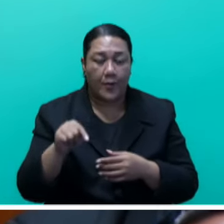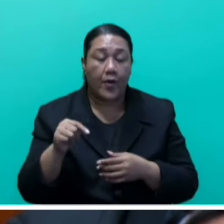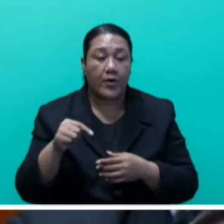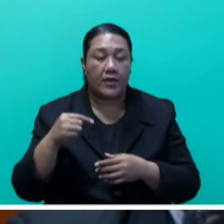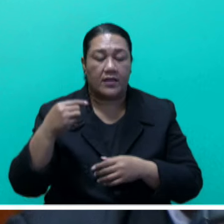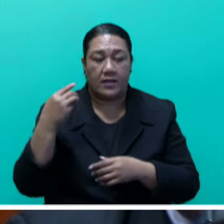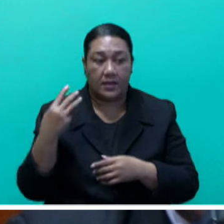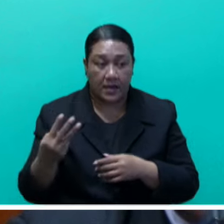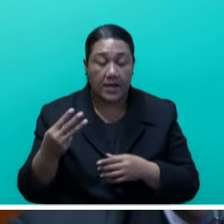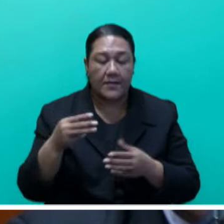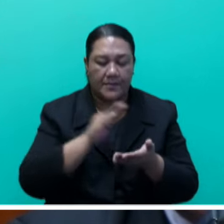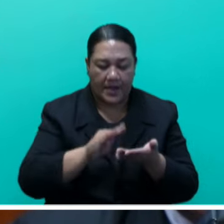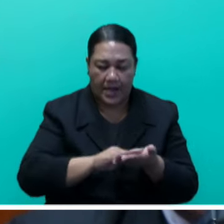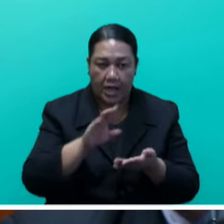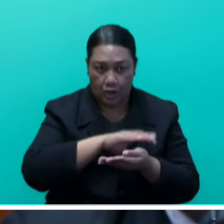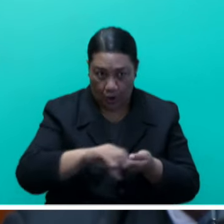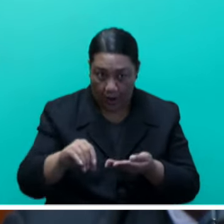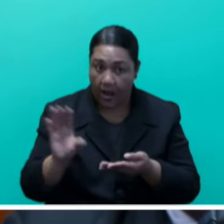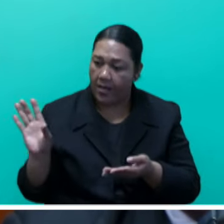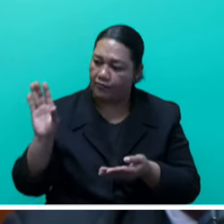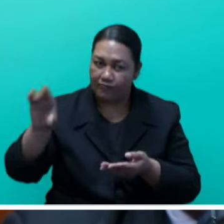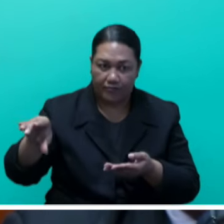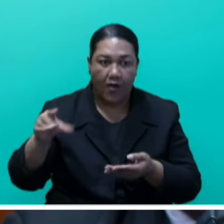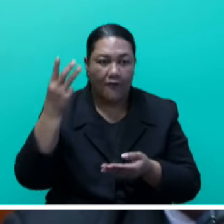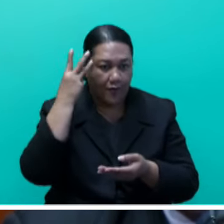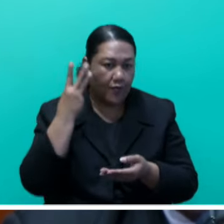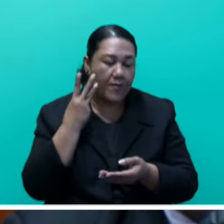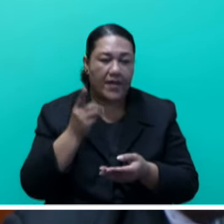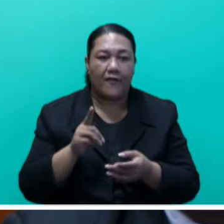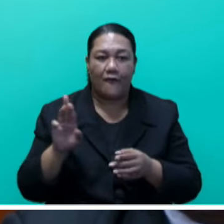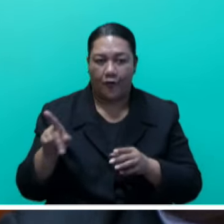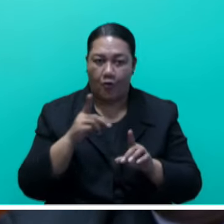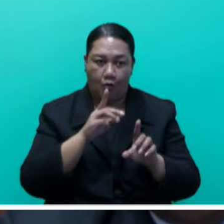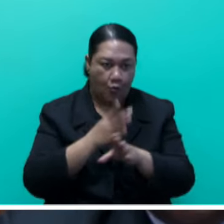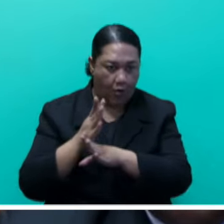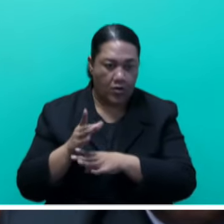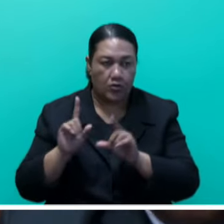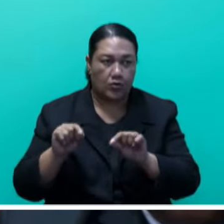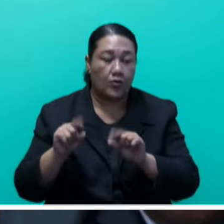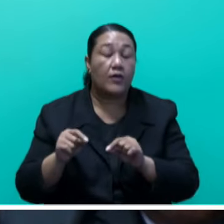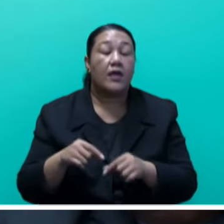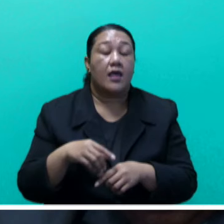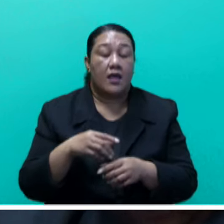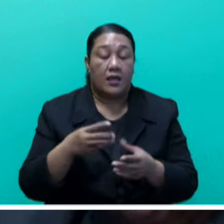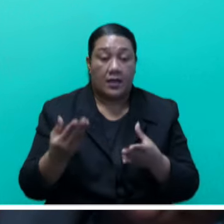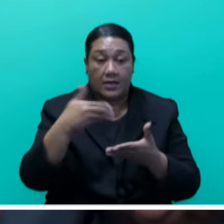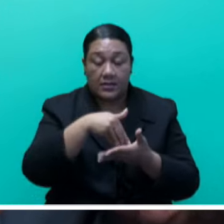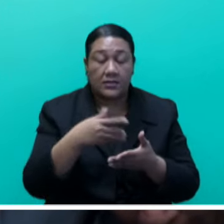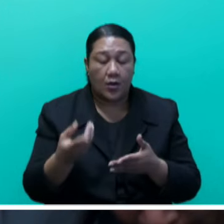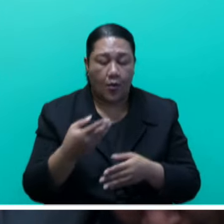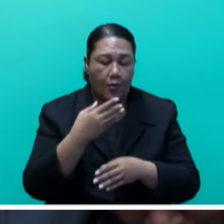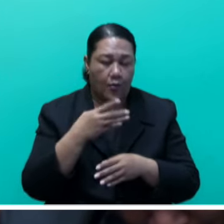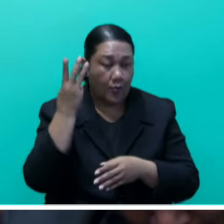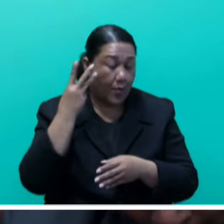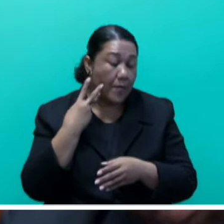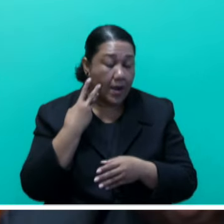million for its operations and programs. Honorable Speaker, in addition, the Women Economic Empowerment Grants continue to assist